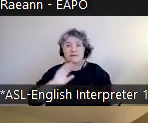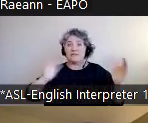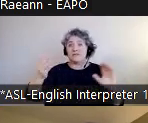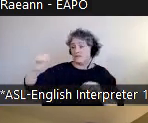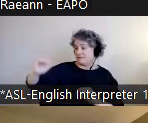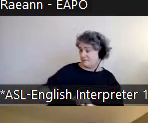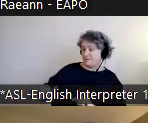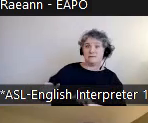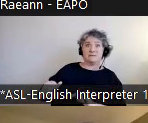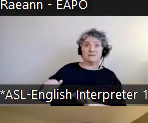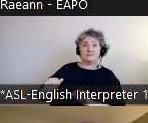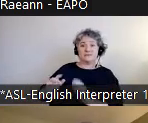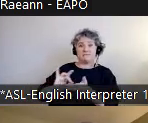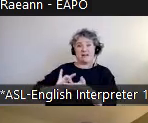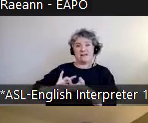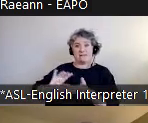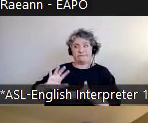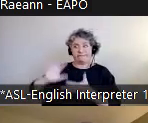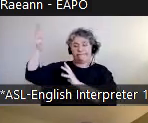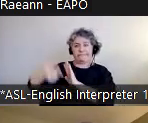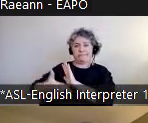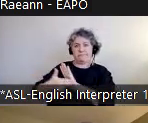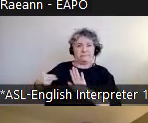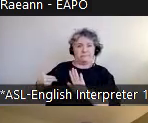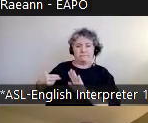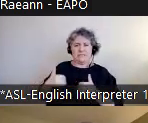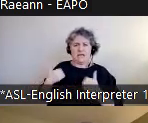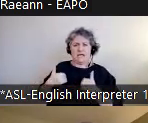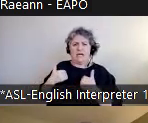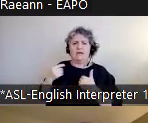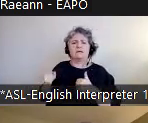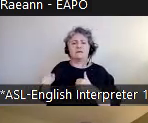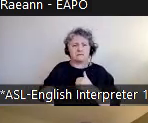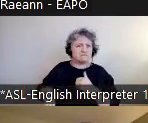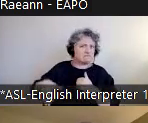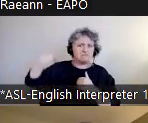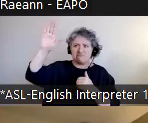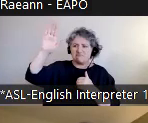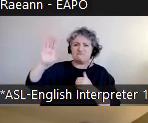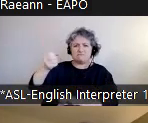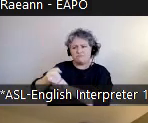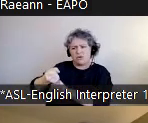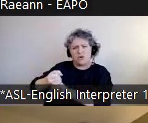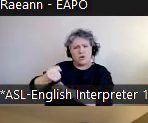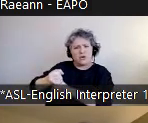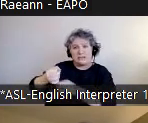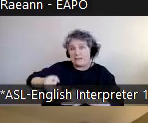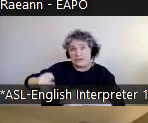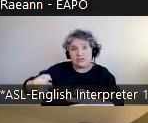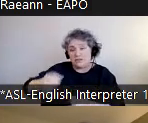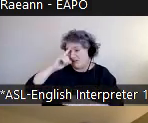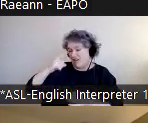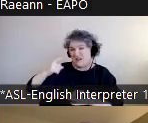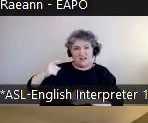is lost their capacity, maybe in their 40s or 50s, you could be in that role as decision maker for decades.